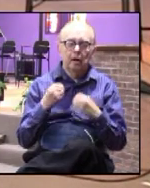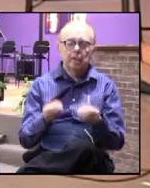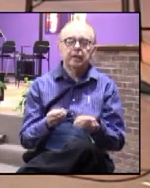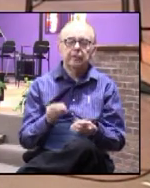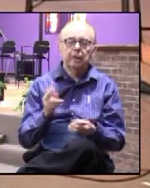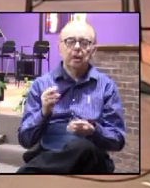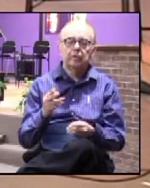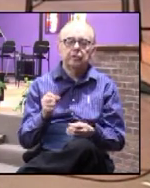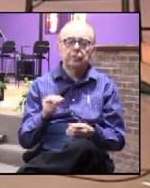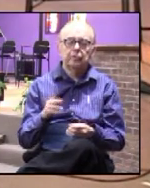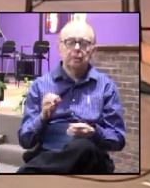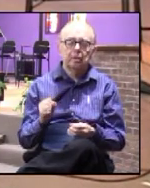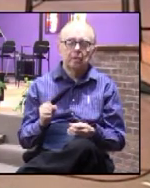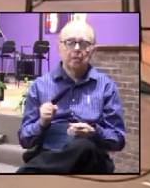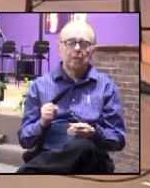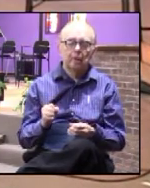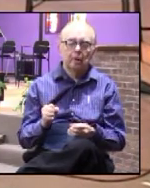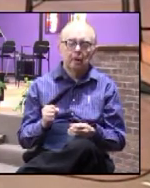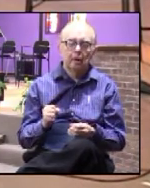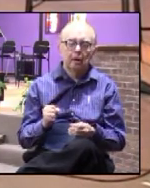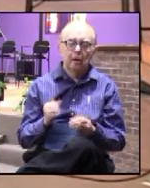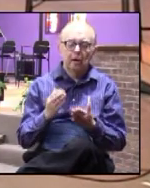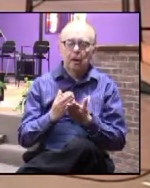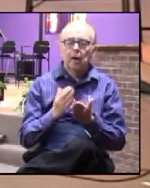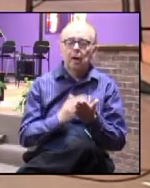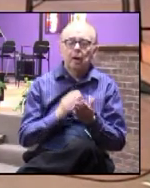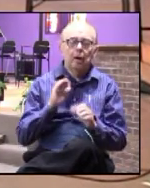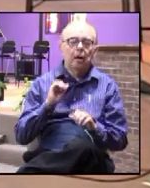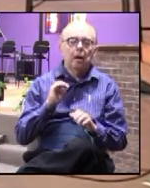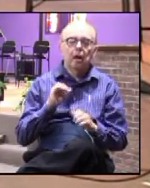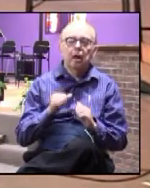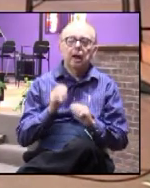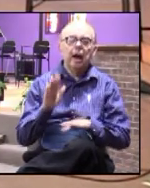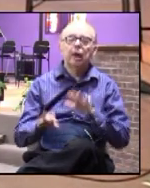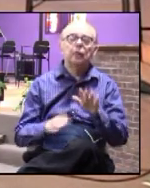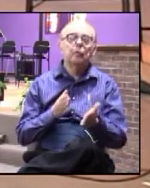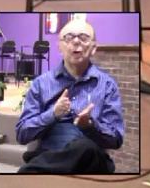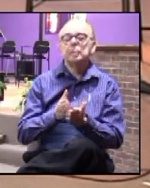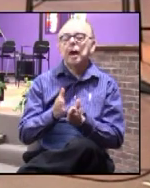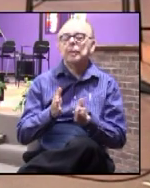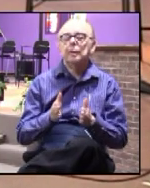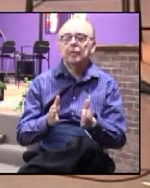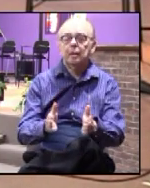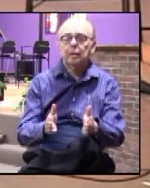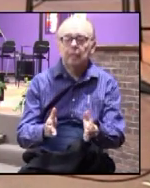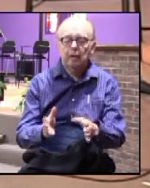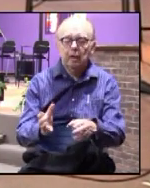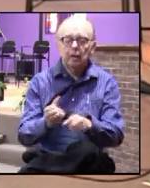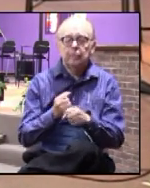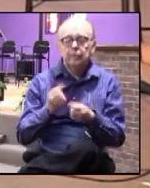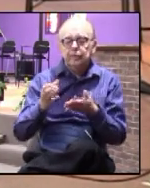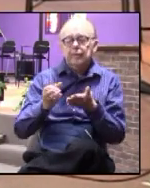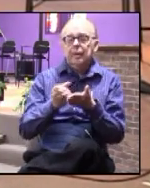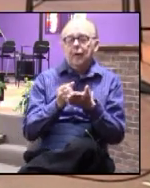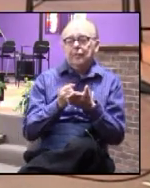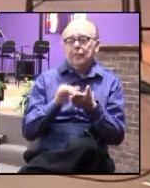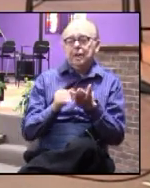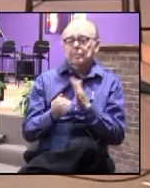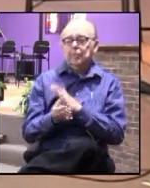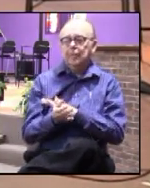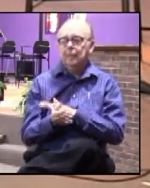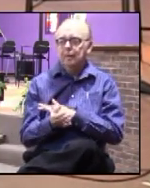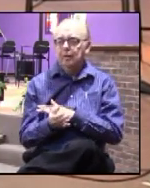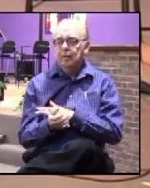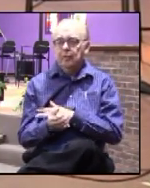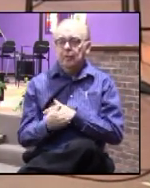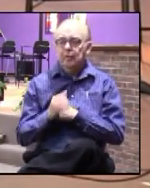ushers a lesson on how to walk down the aisle to receive the offering.